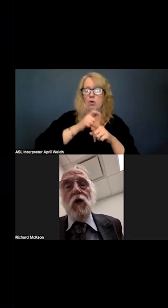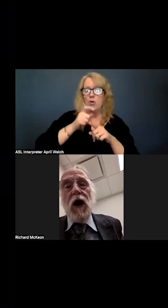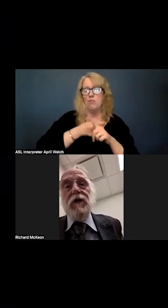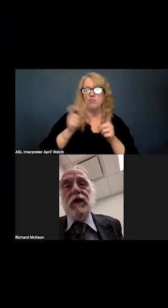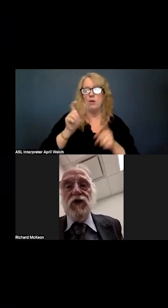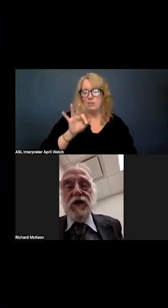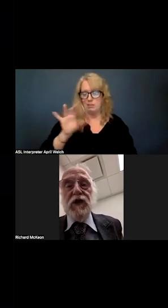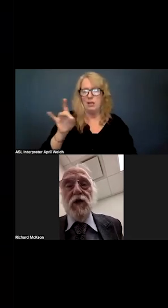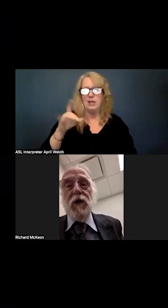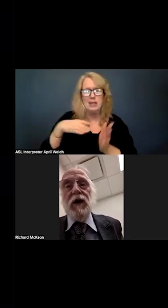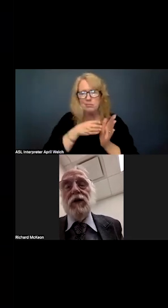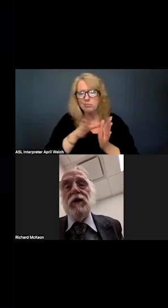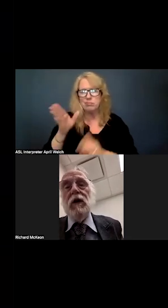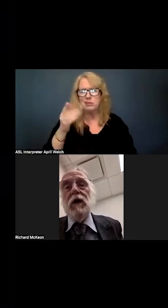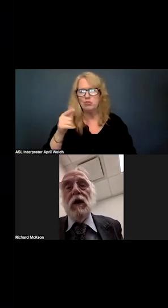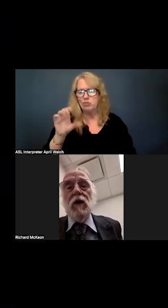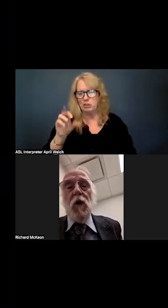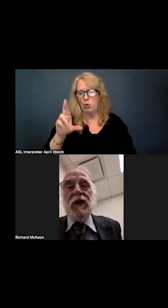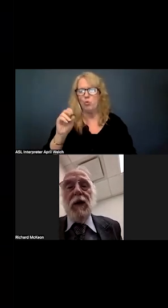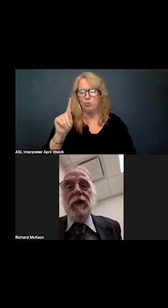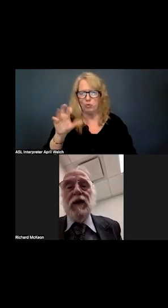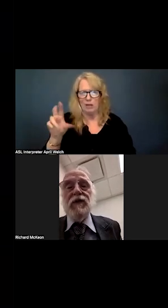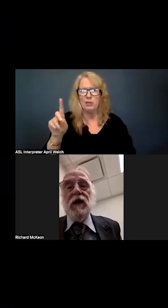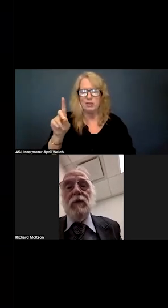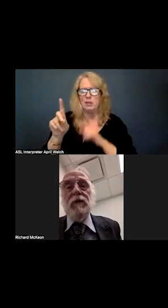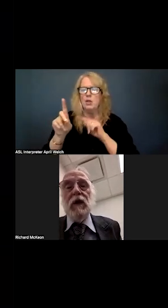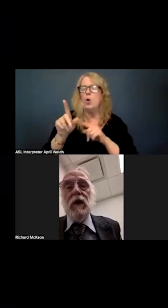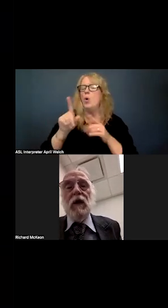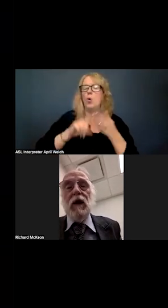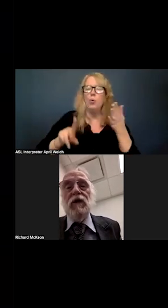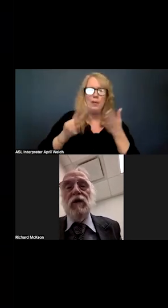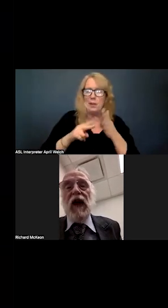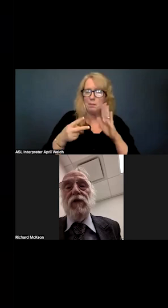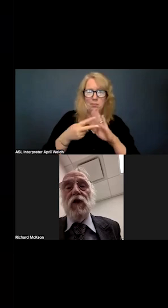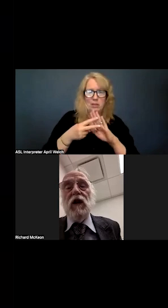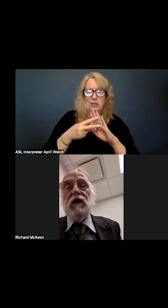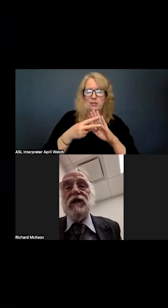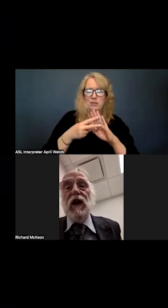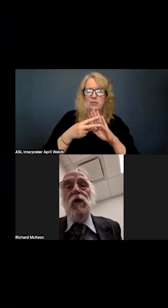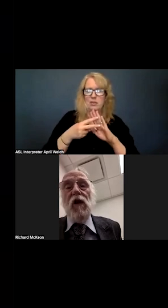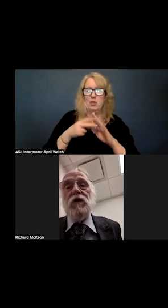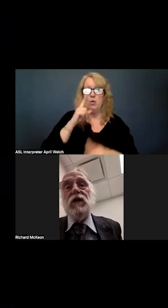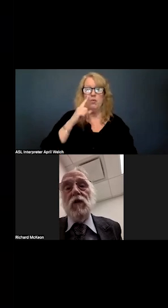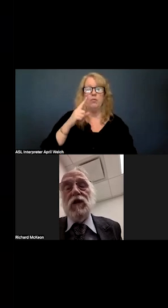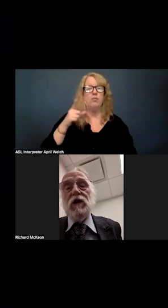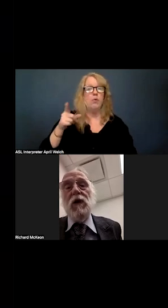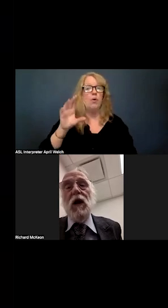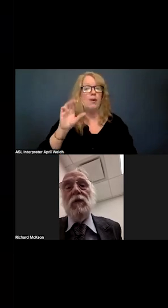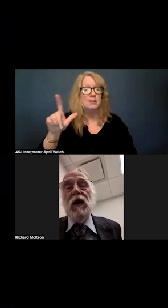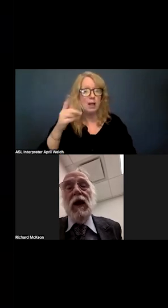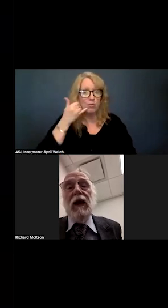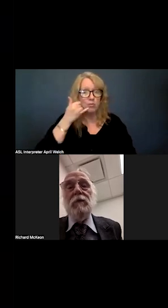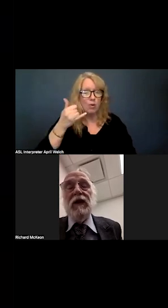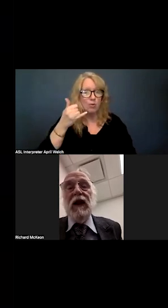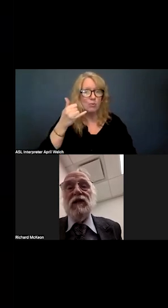get geo-routed. And just as a reminder of what that means, that for cell phones, and of course the